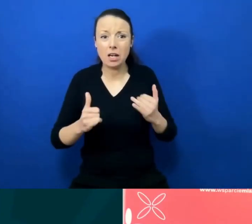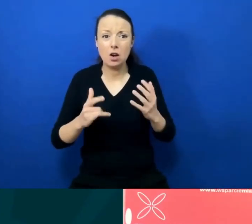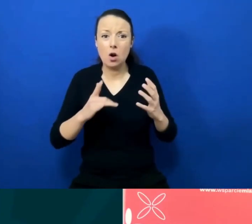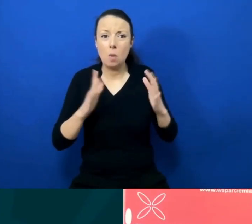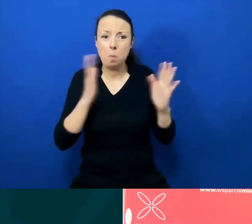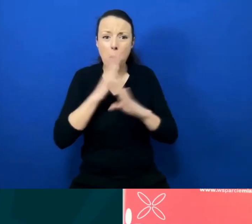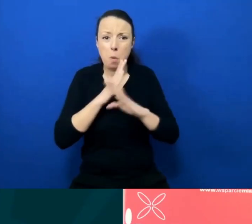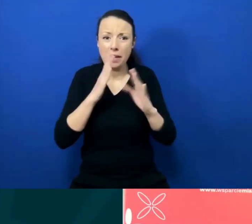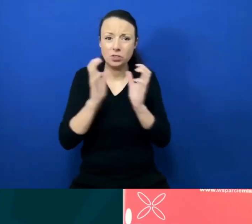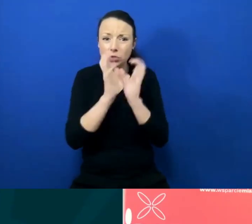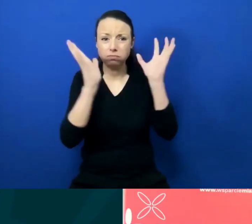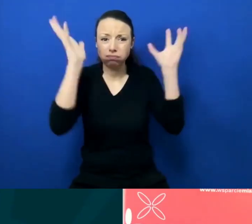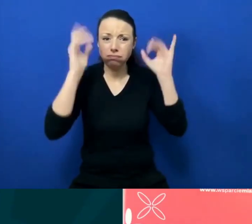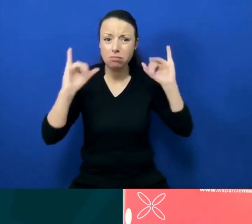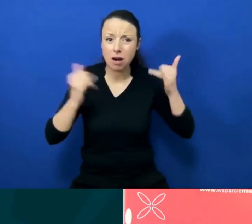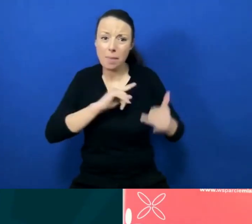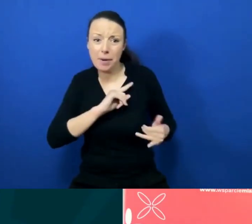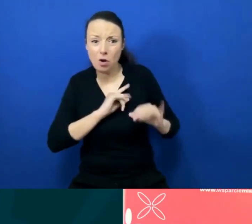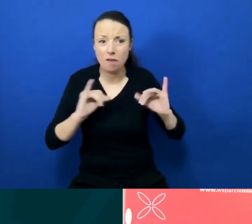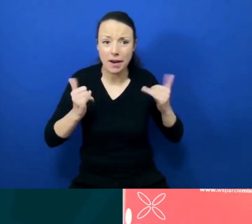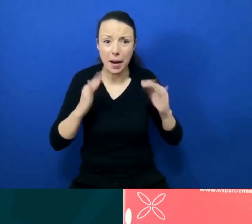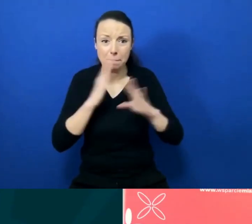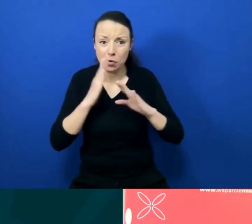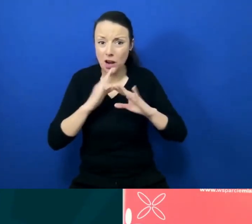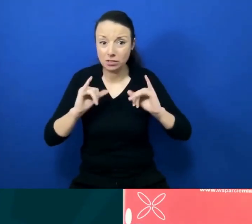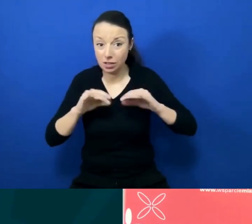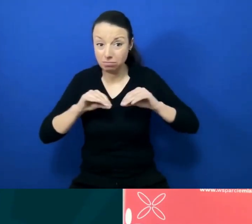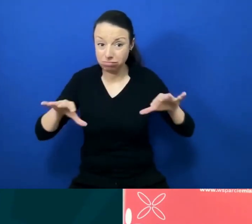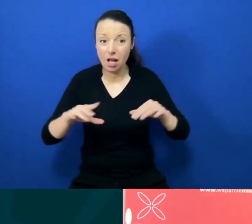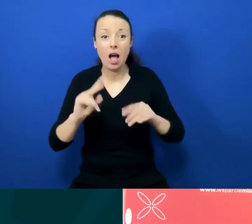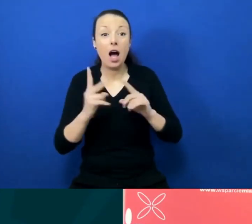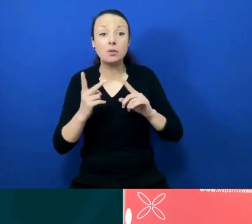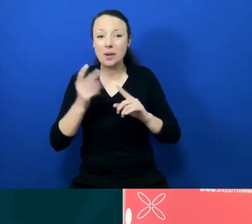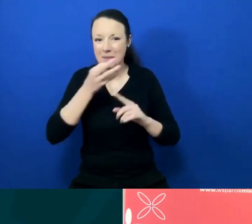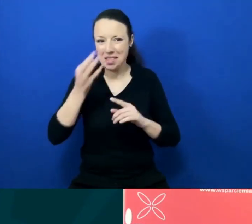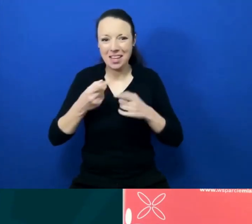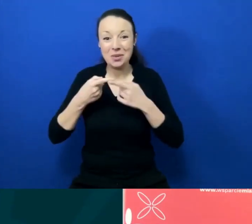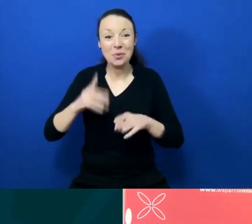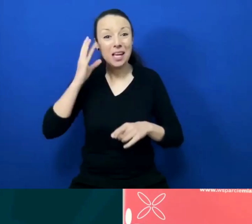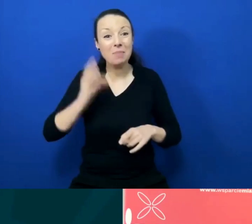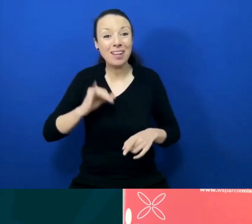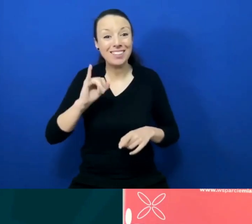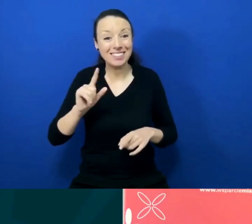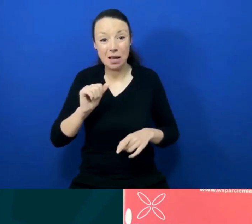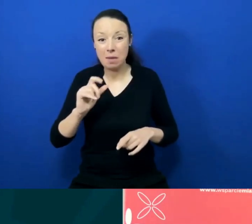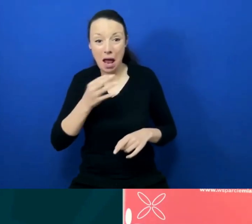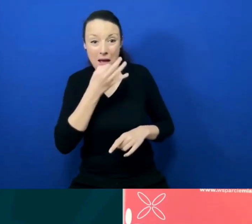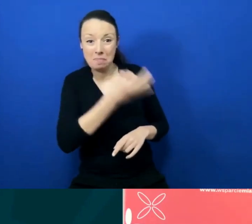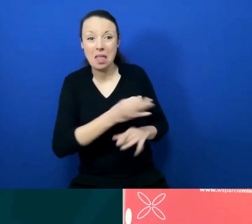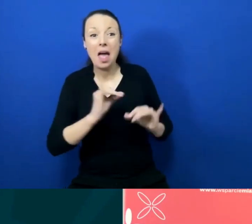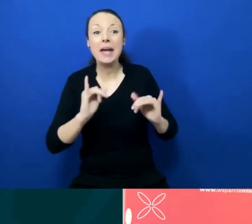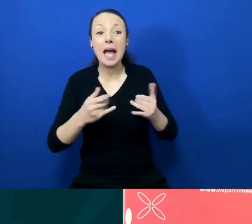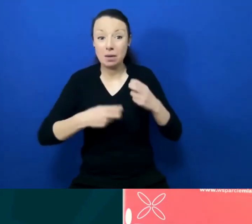second question from Ms. Izabela Karczyńska, how you resolve problem of security for drivers